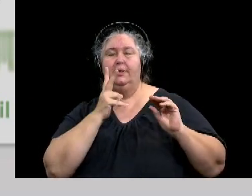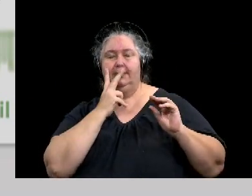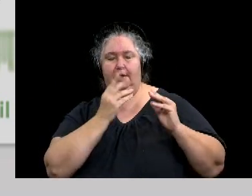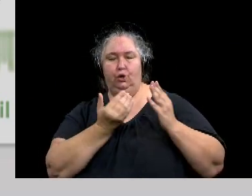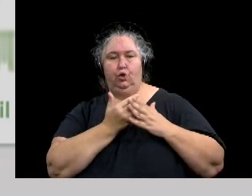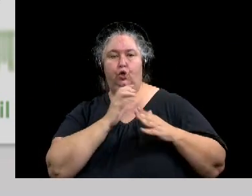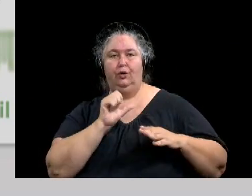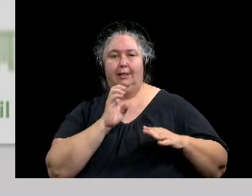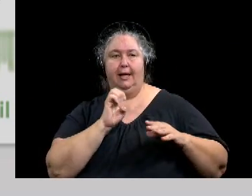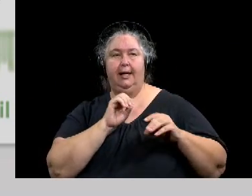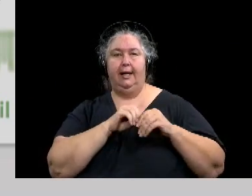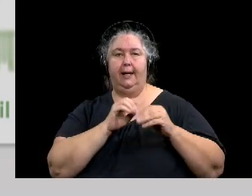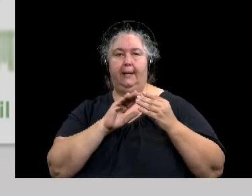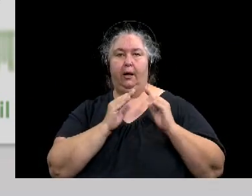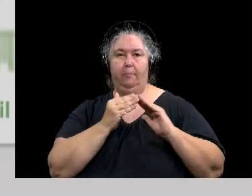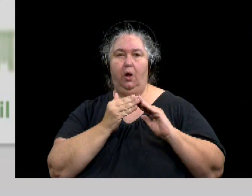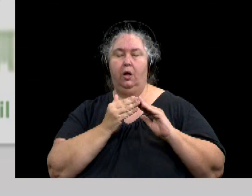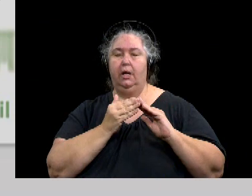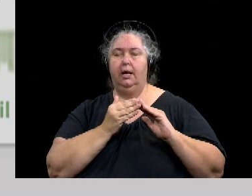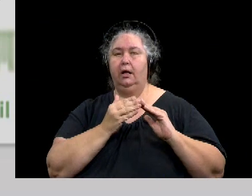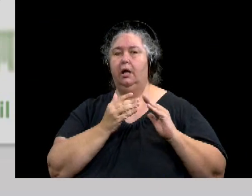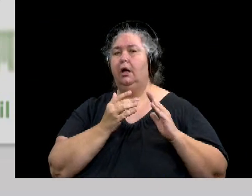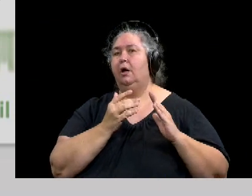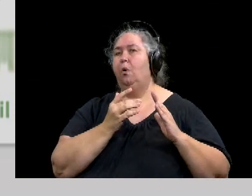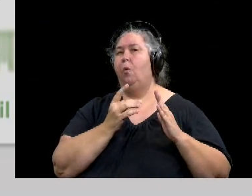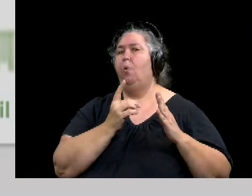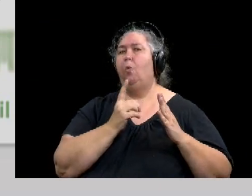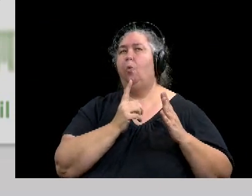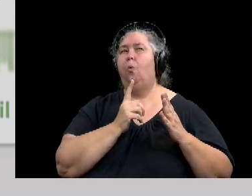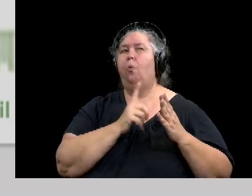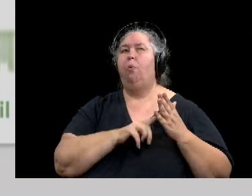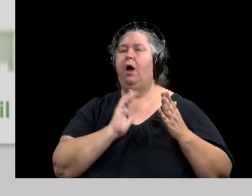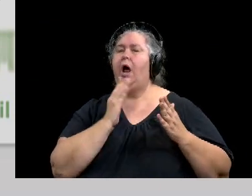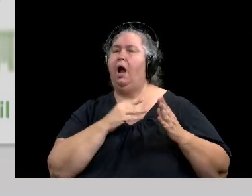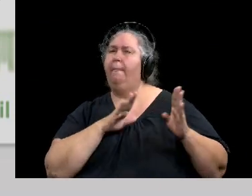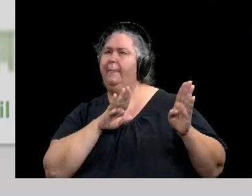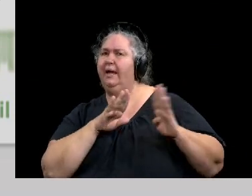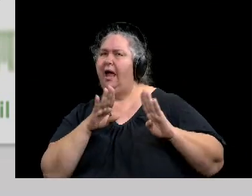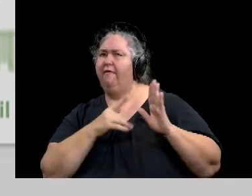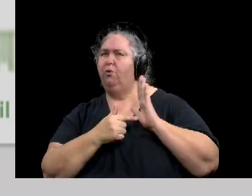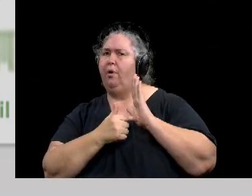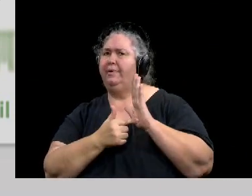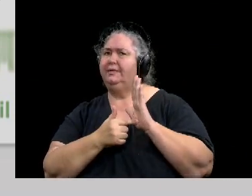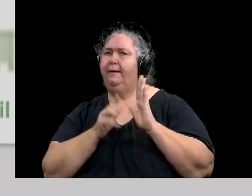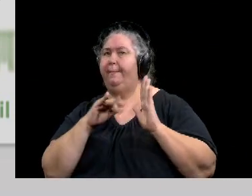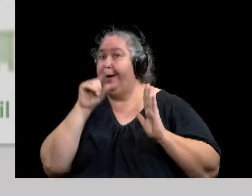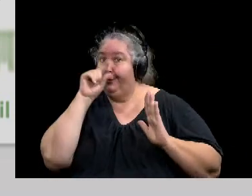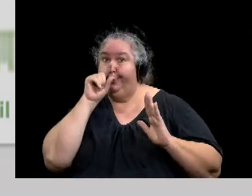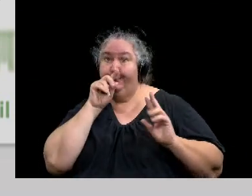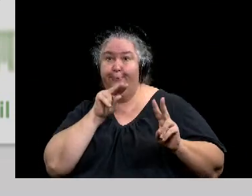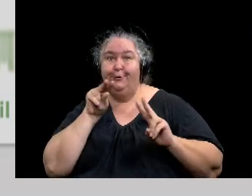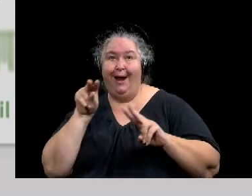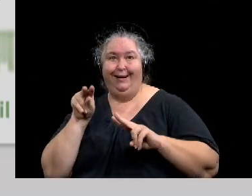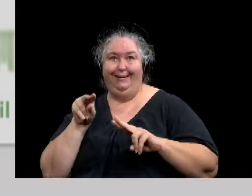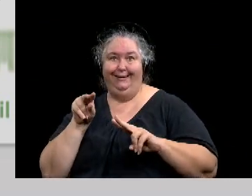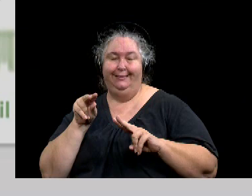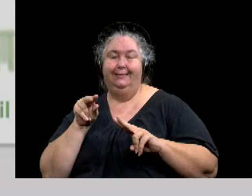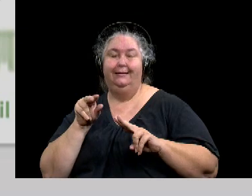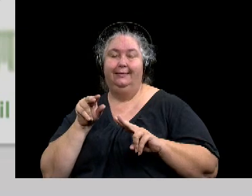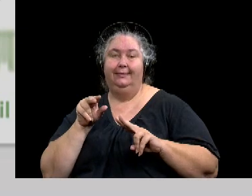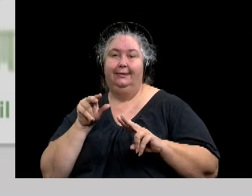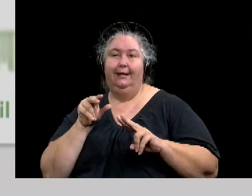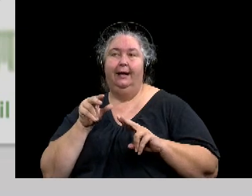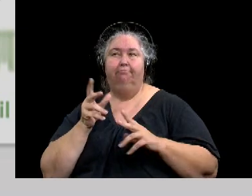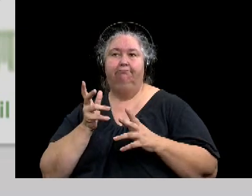in the community, what are our collective behaviors represented by Google's tracking mechanism?